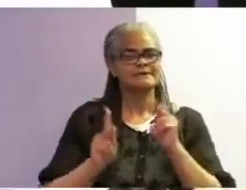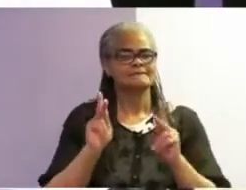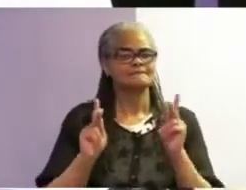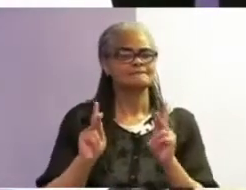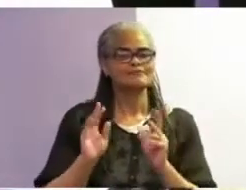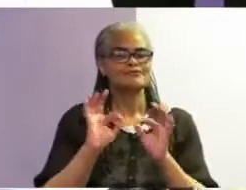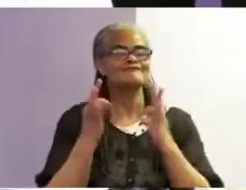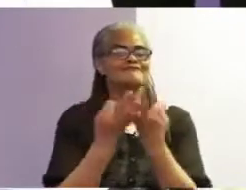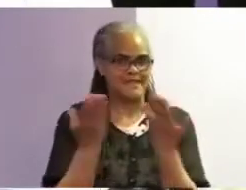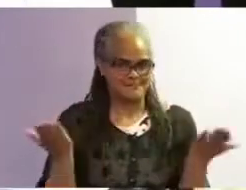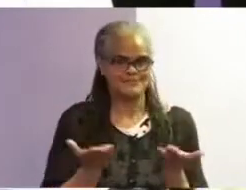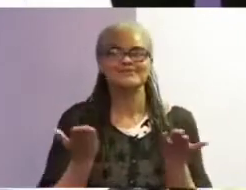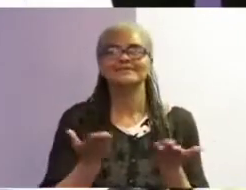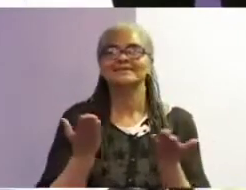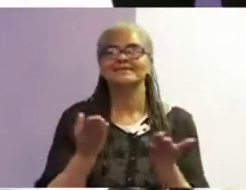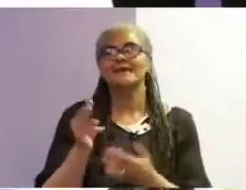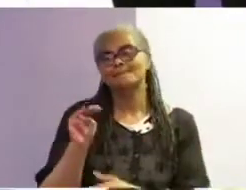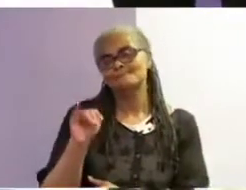y'all.